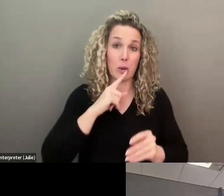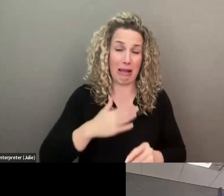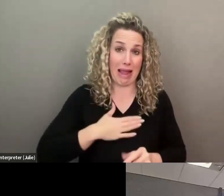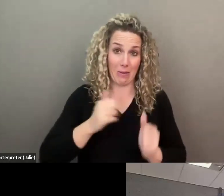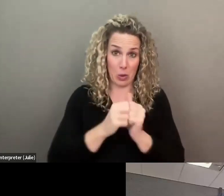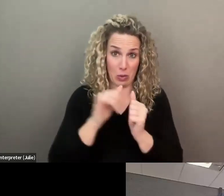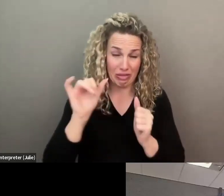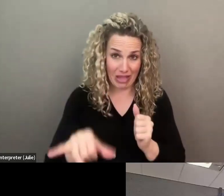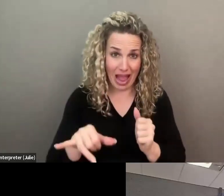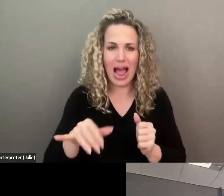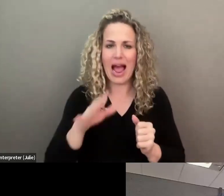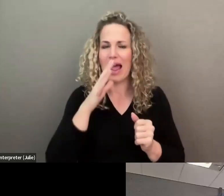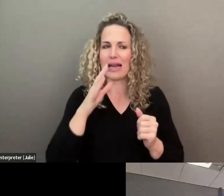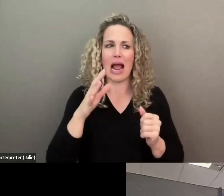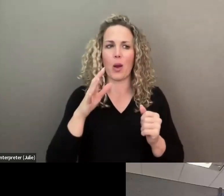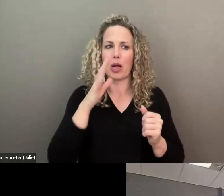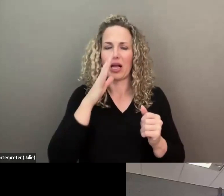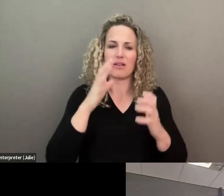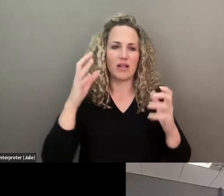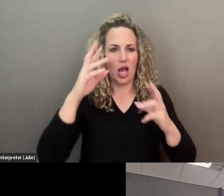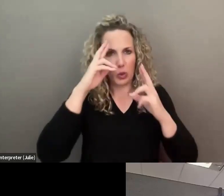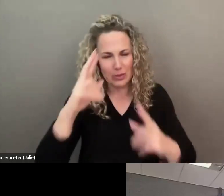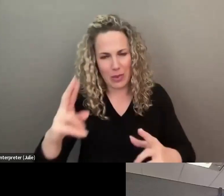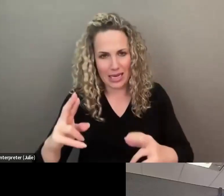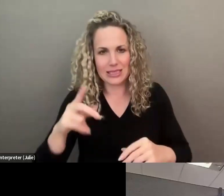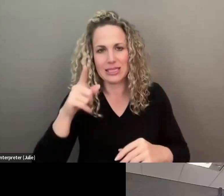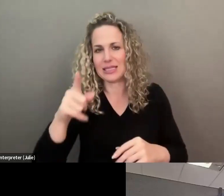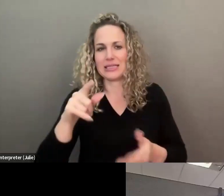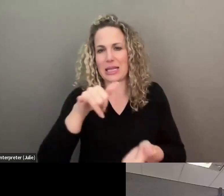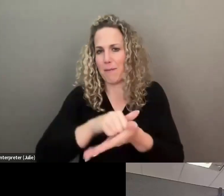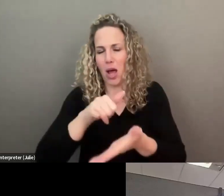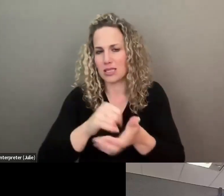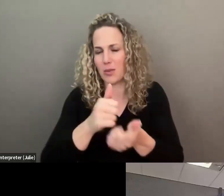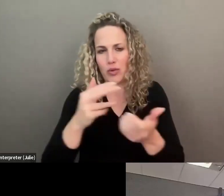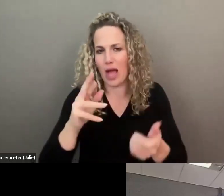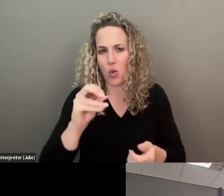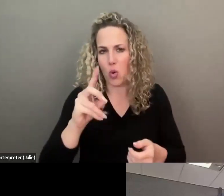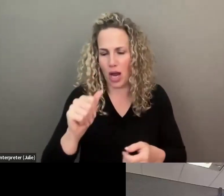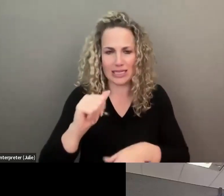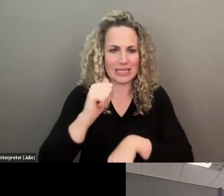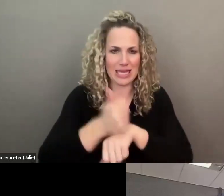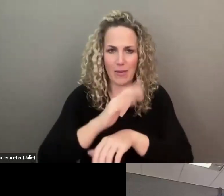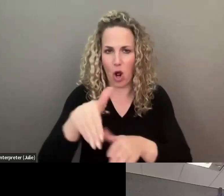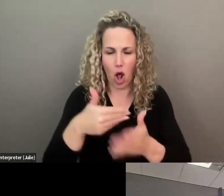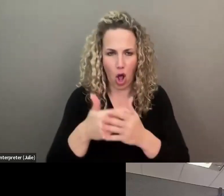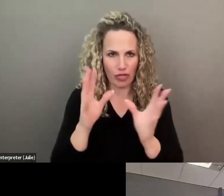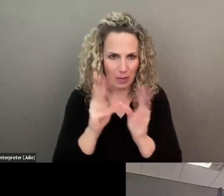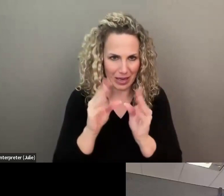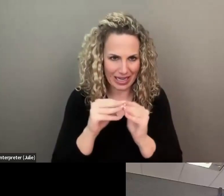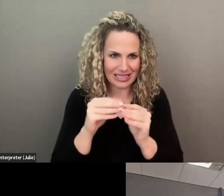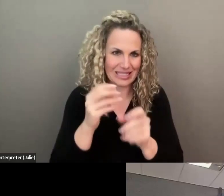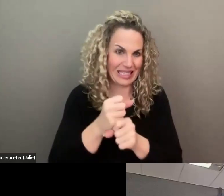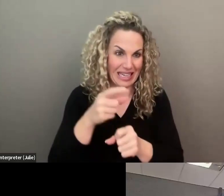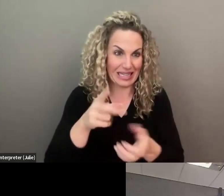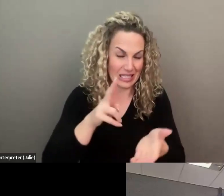And I will give a lot of respect. This would be impossible without Rhonda setting up all of these meetings, getting these contracts